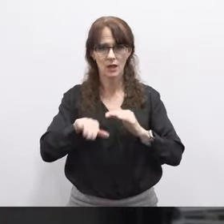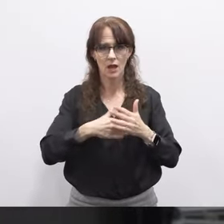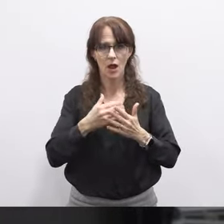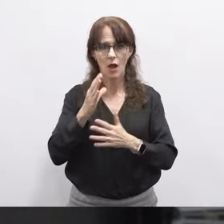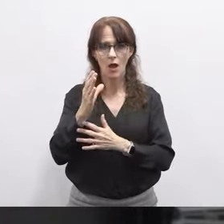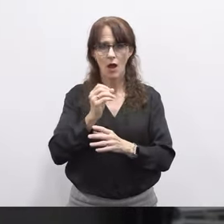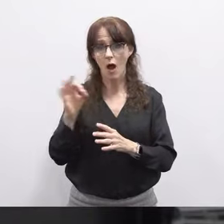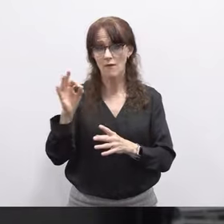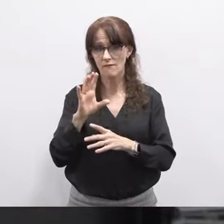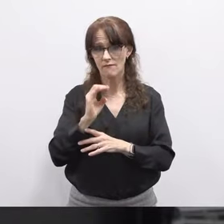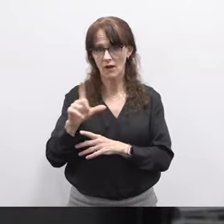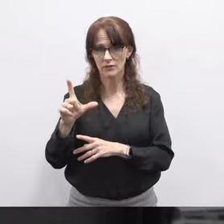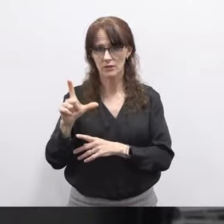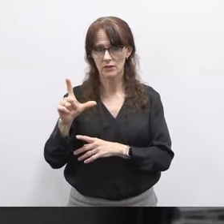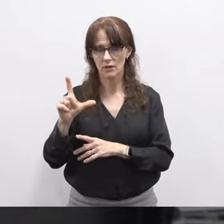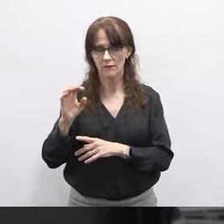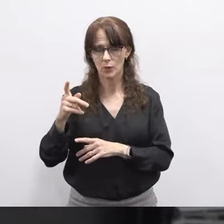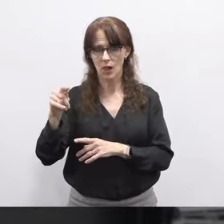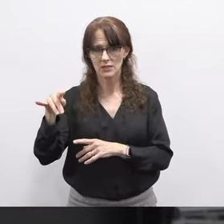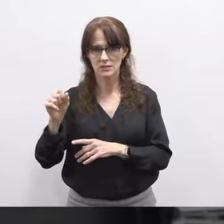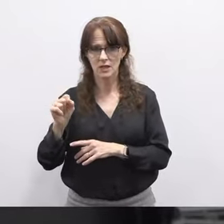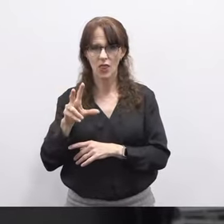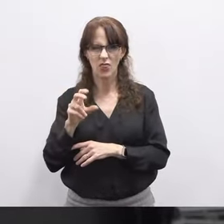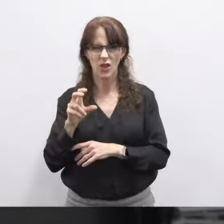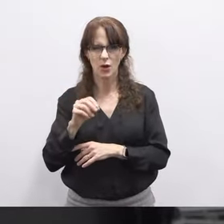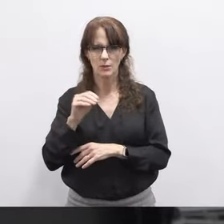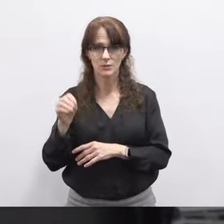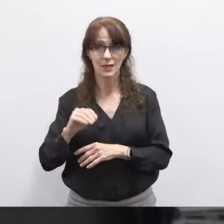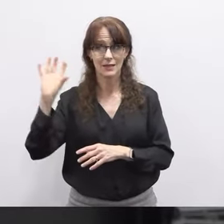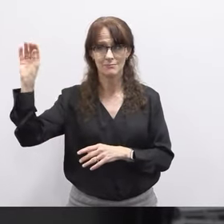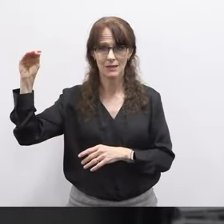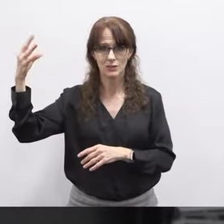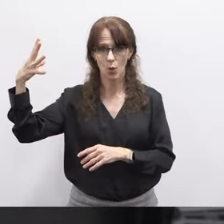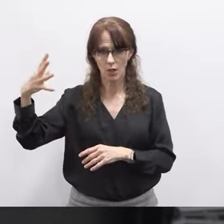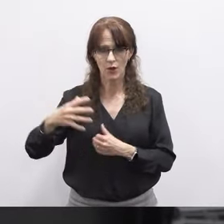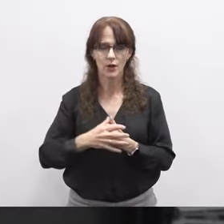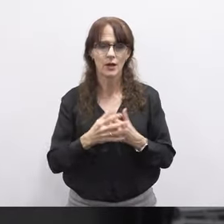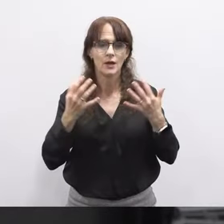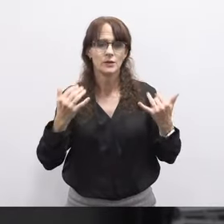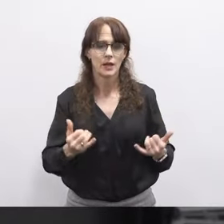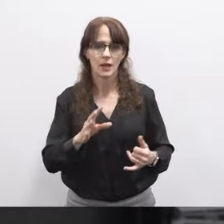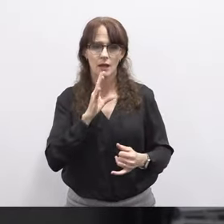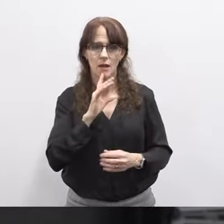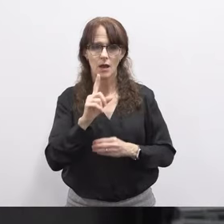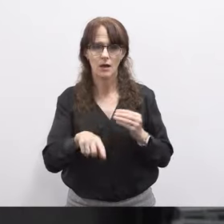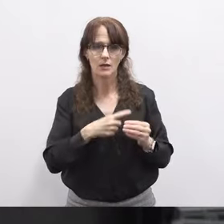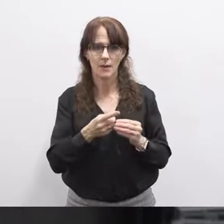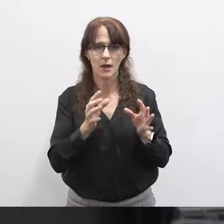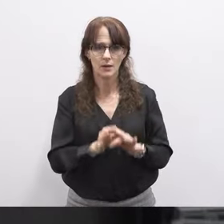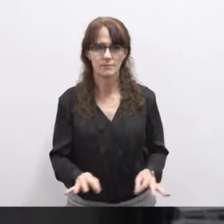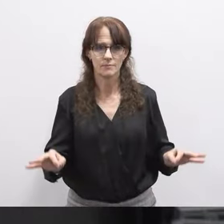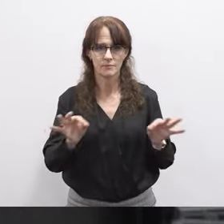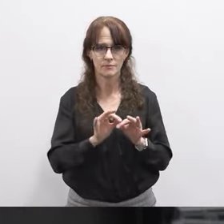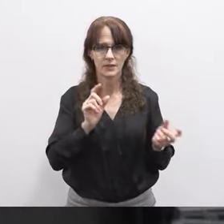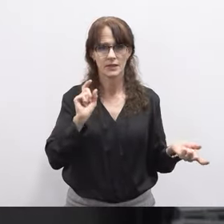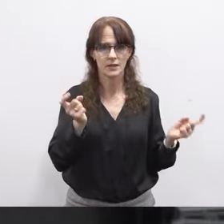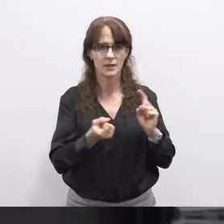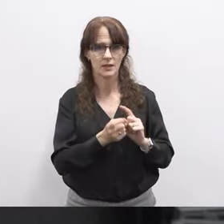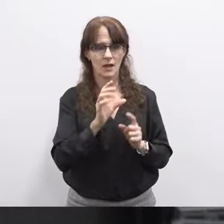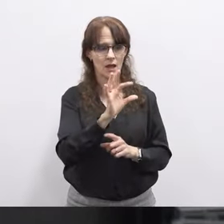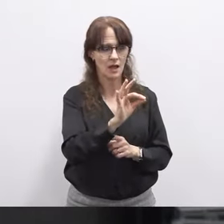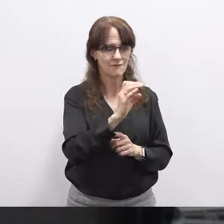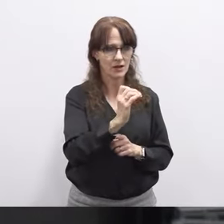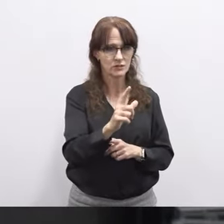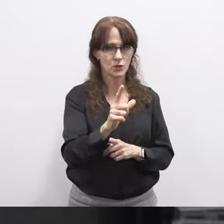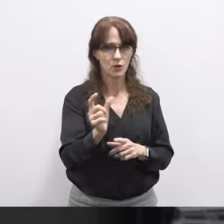fuels, as 30% of our energy is provided by solar. Today I'm going to speak to you about the importance of transitioning off fossil